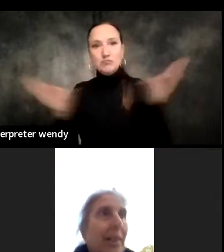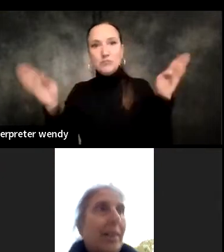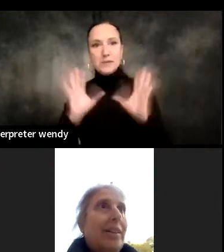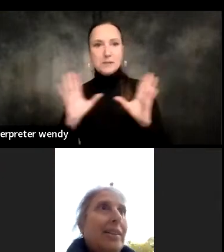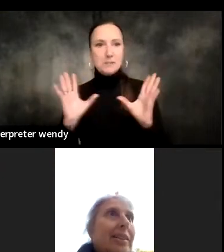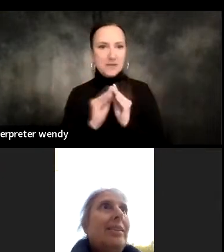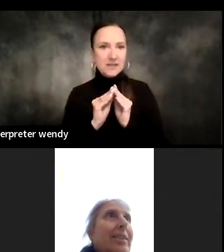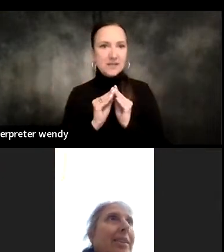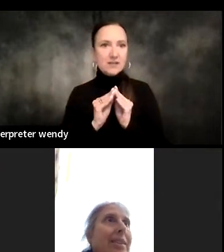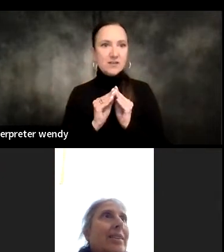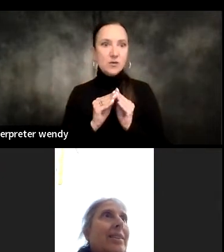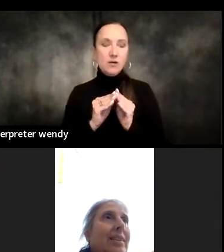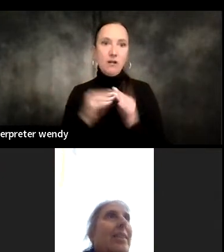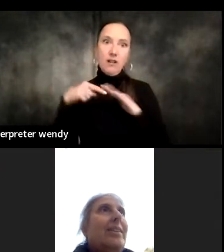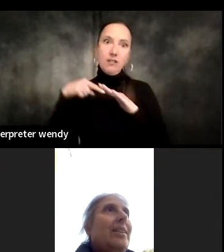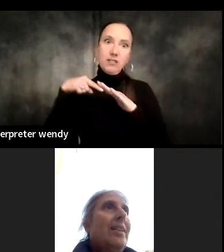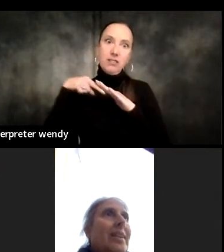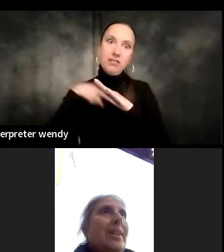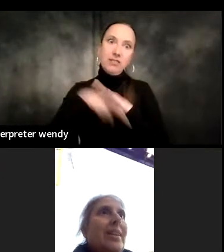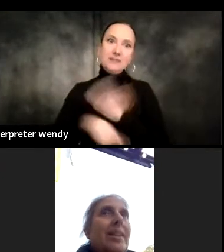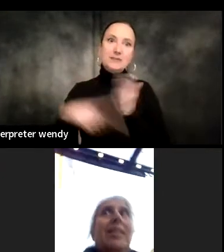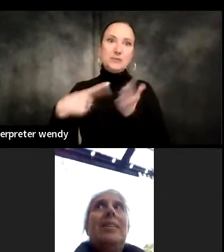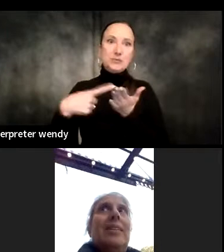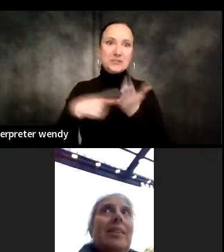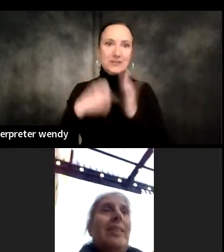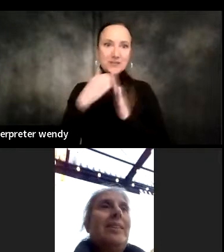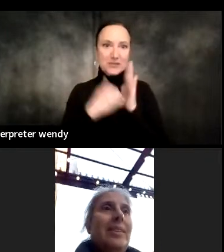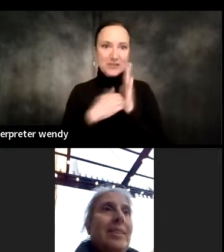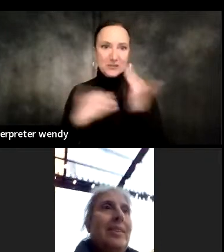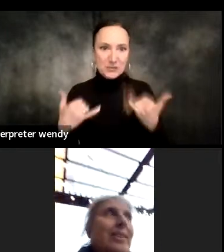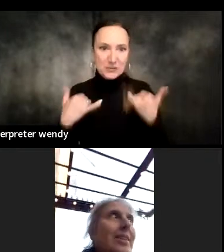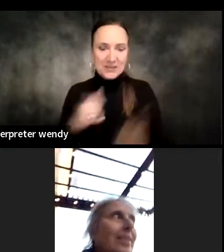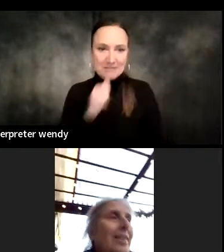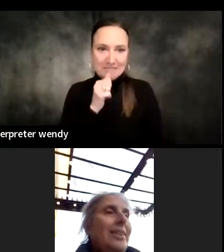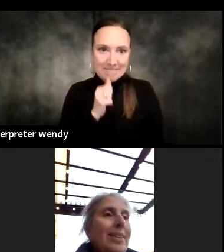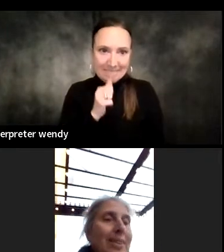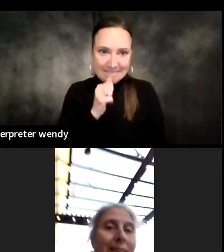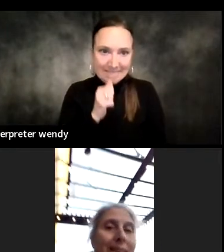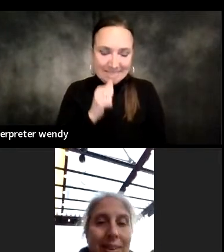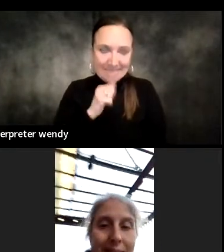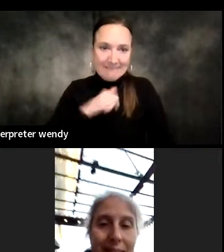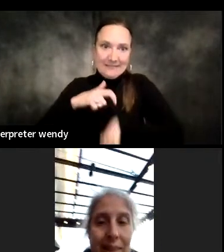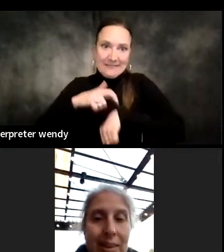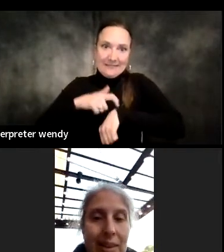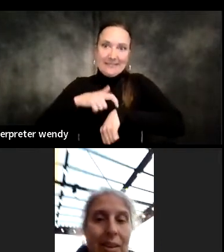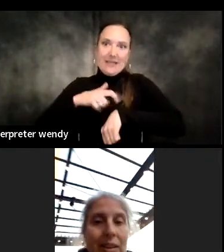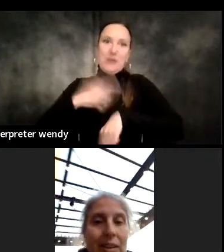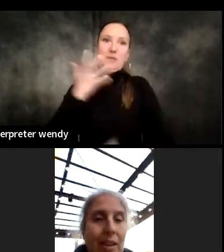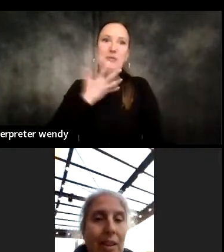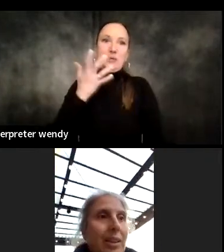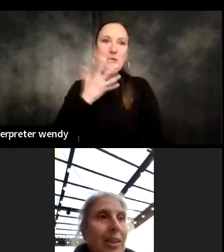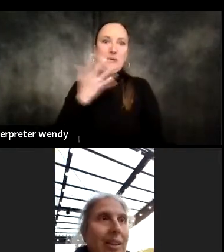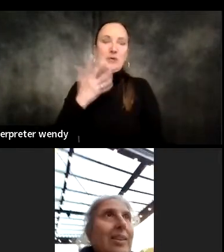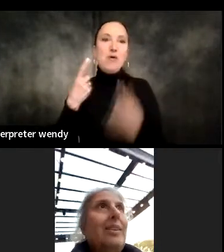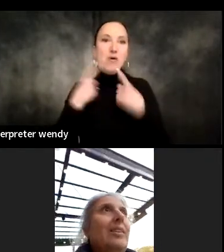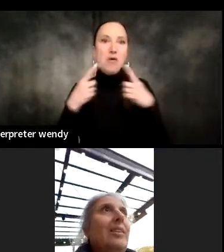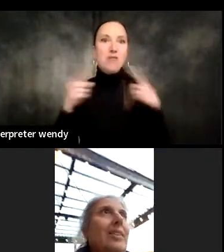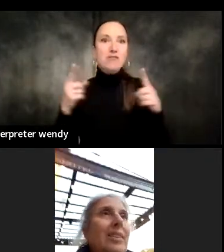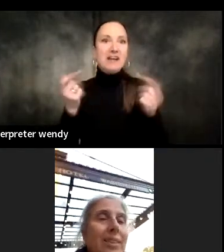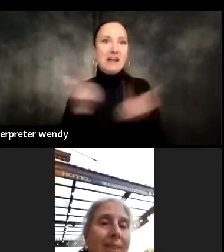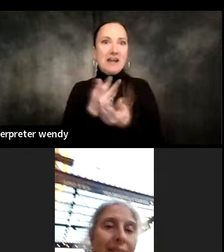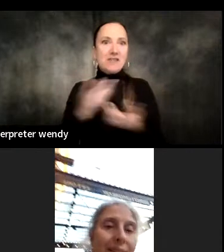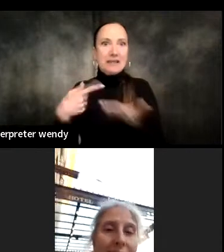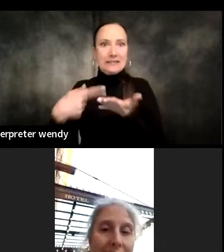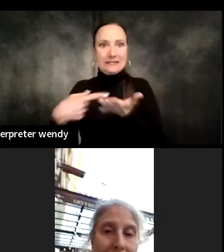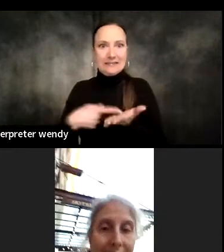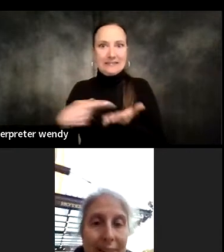have a packed agenda for you all today. So bear with us on the time, but we'll make sure that we get through everything and everyone that